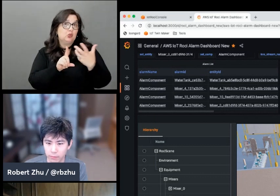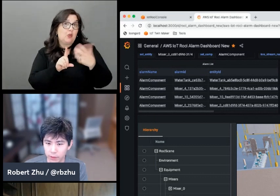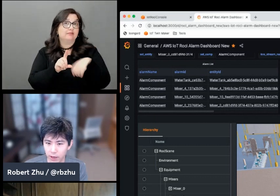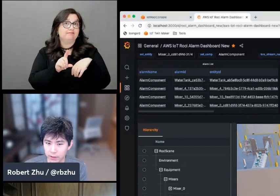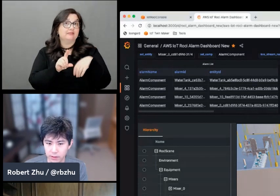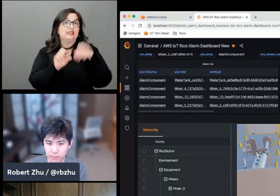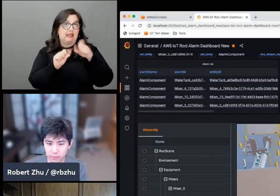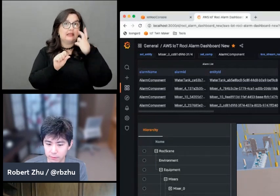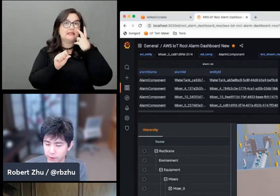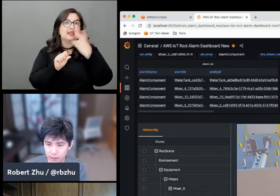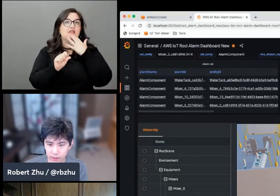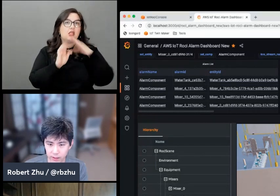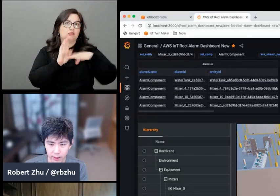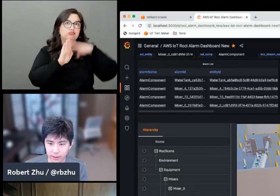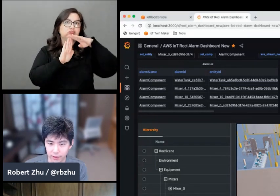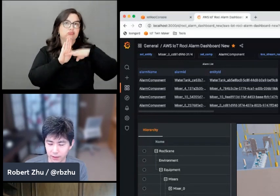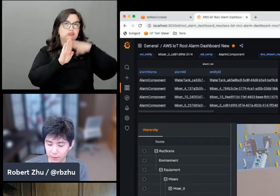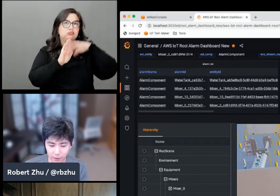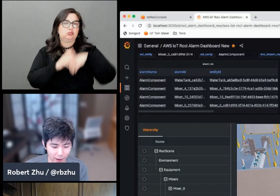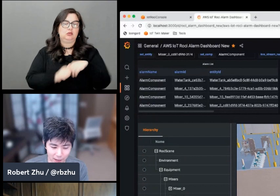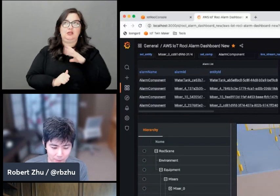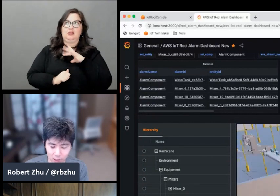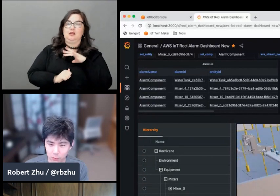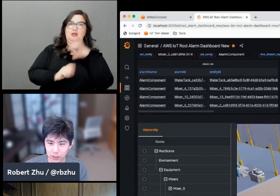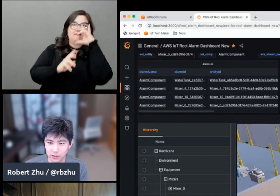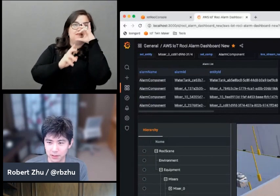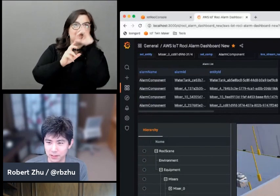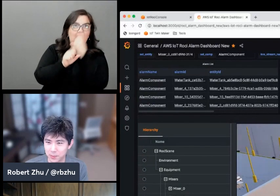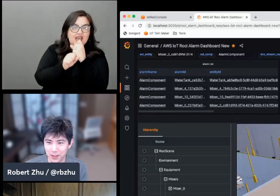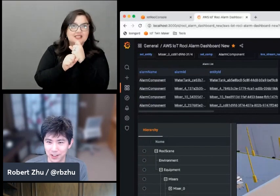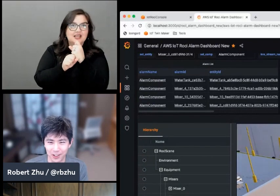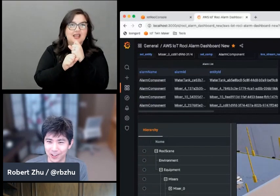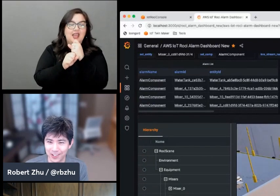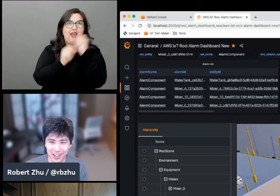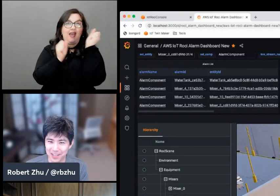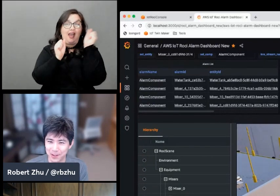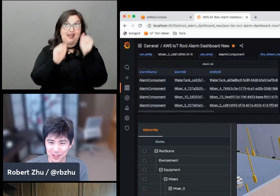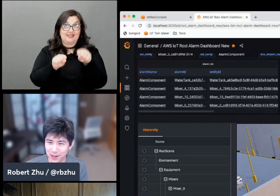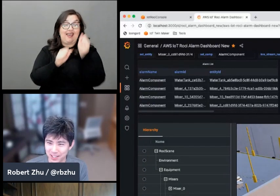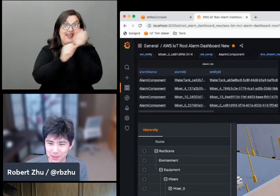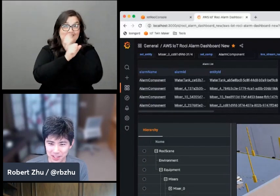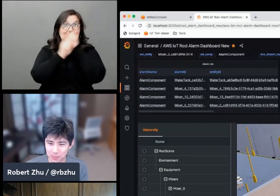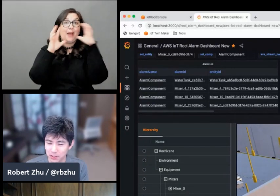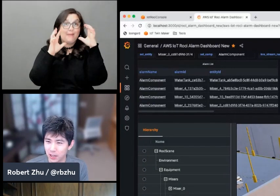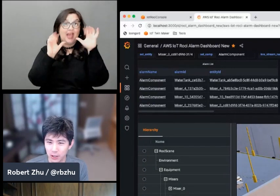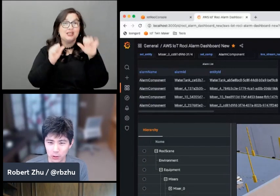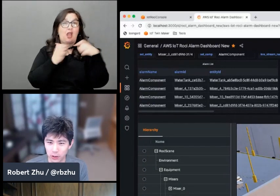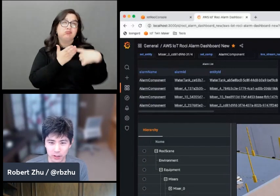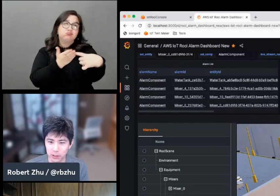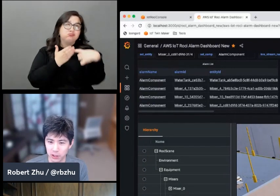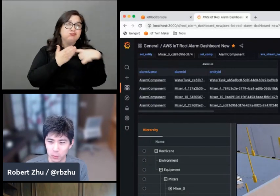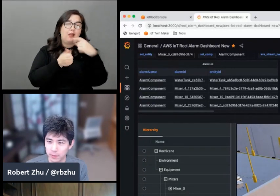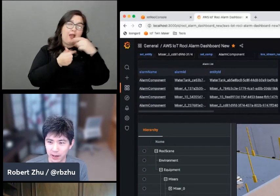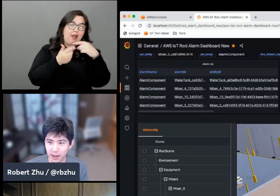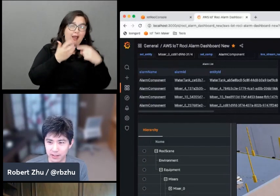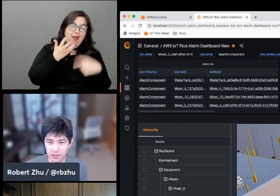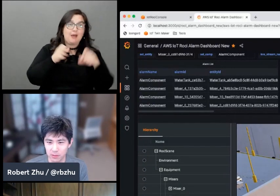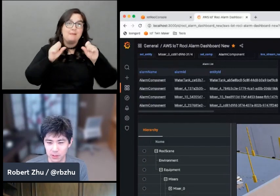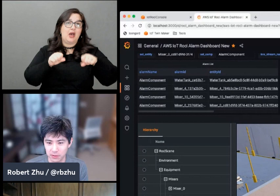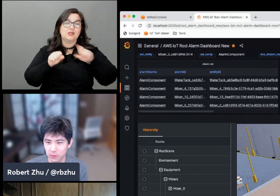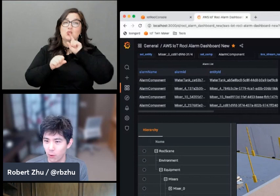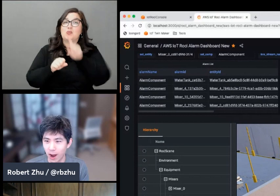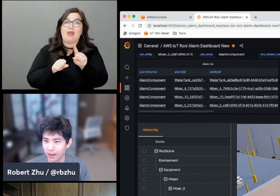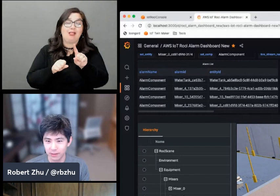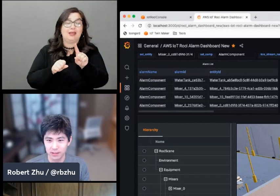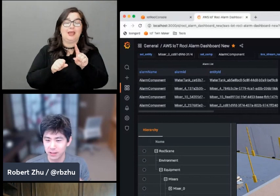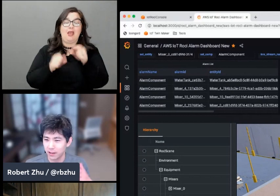Yeah, that is fascinating. And I imagine we could spend a lot longer talking about all the possibilities, but you've already really opened my eyes in